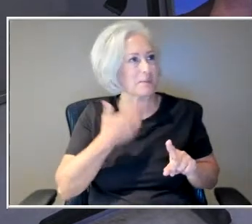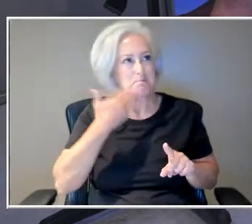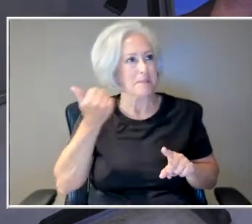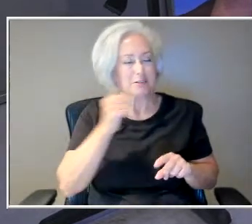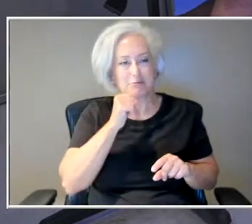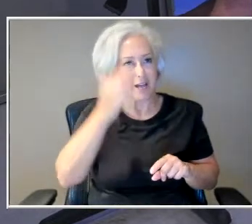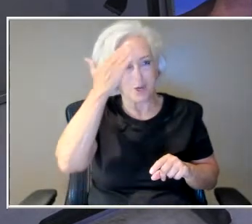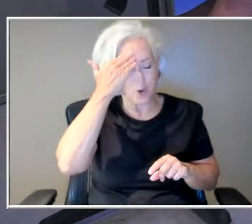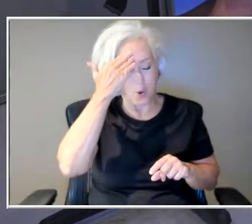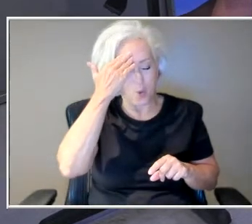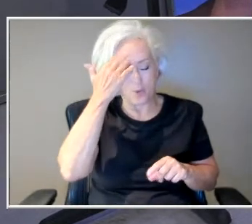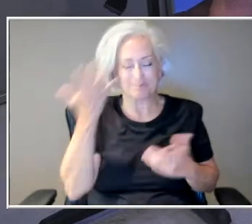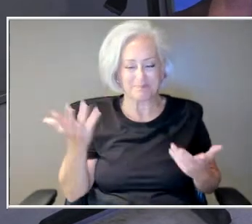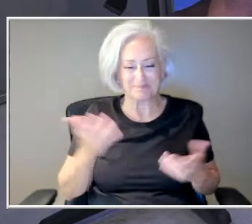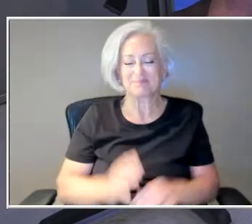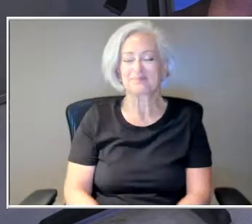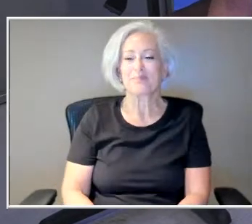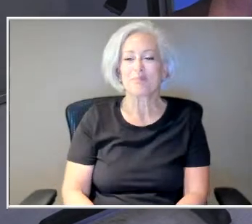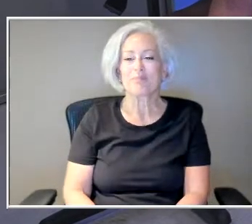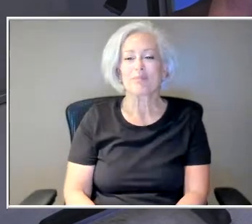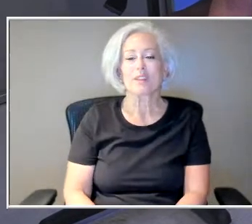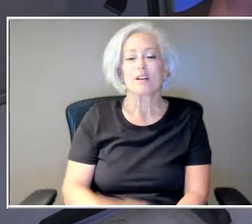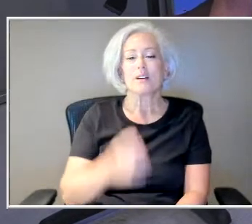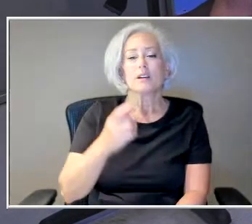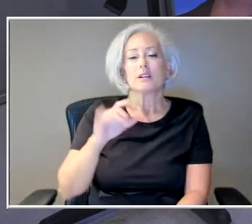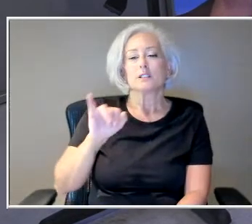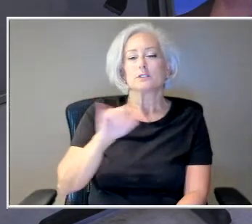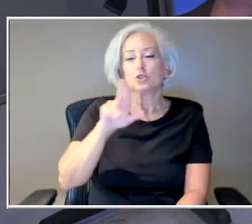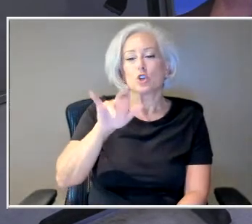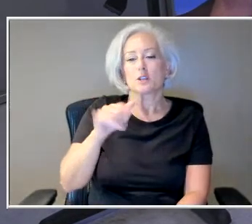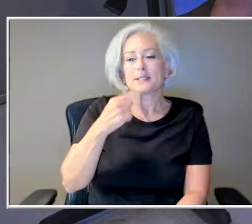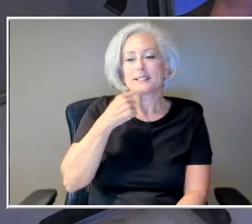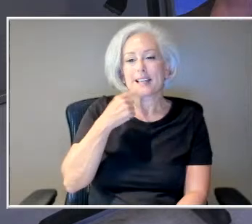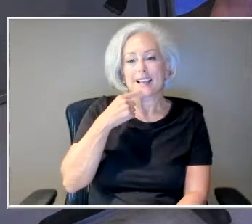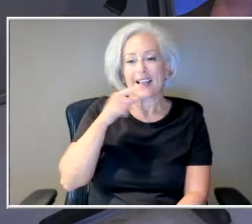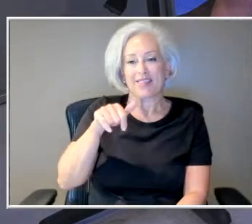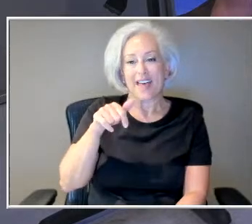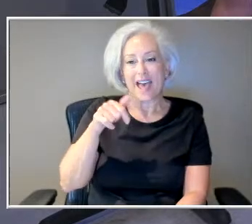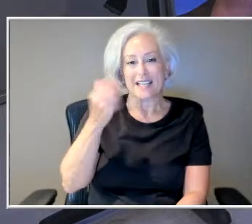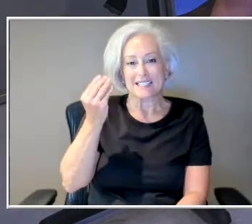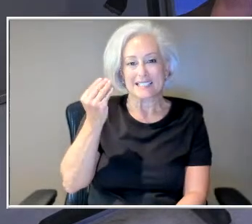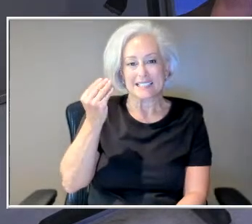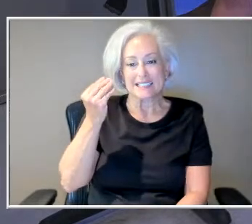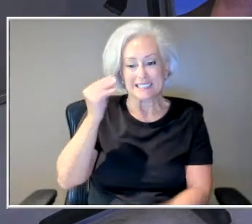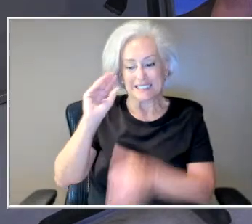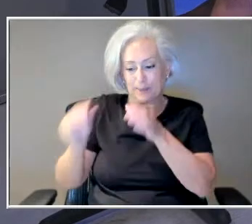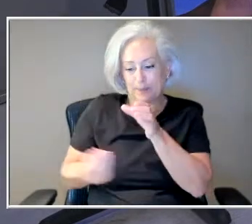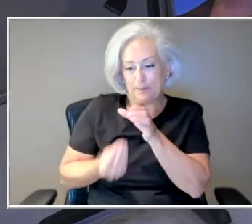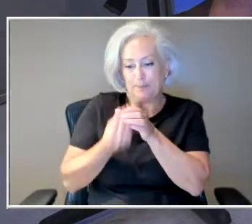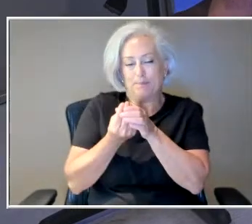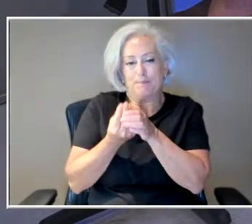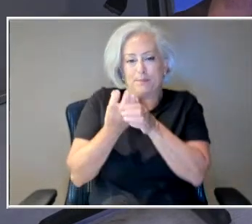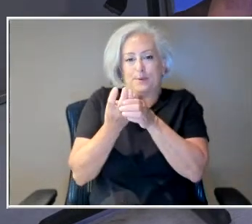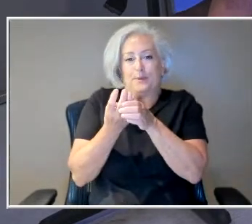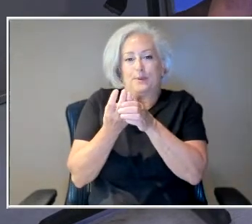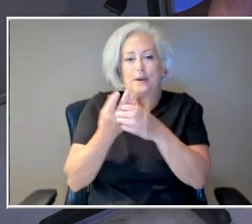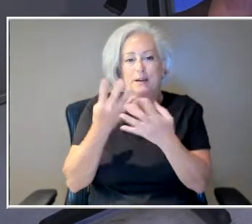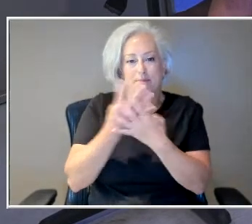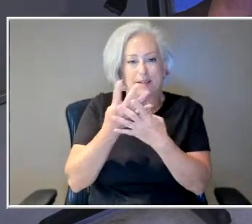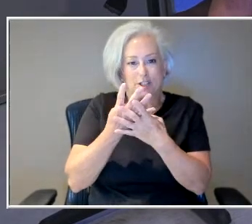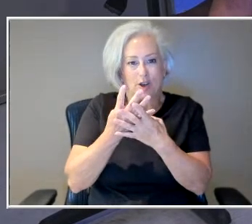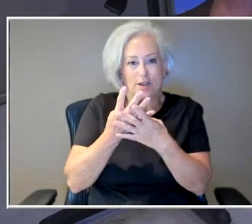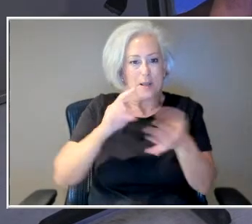way. Question from Jeremy: does that implant mean that she can't get MRIs anymore? She's always going to trip the metal detector at the airport.